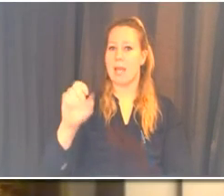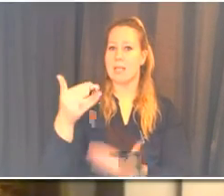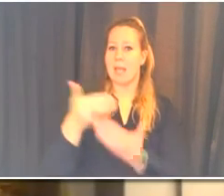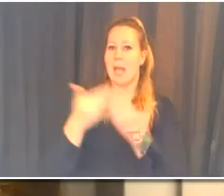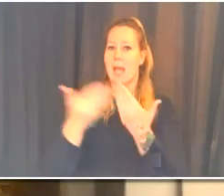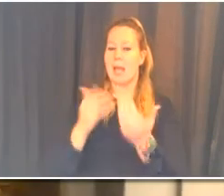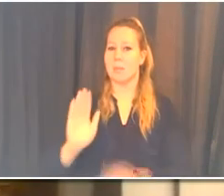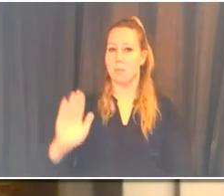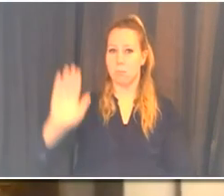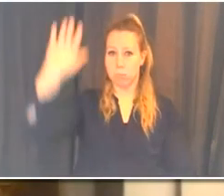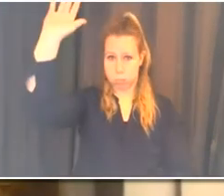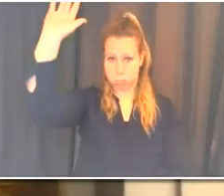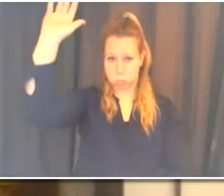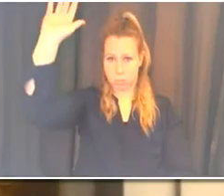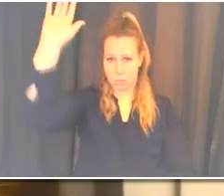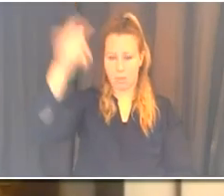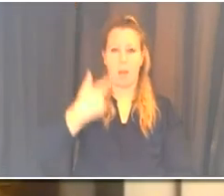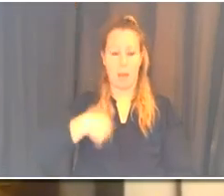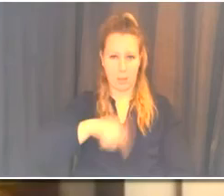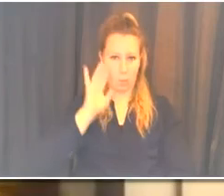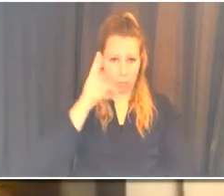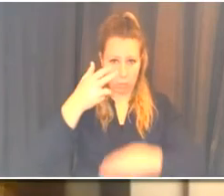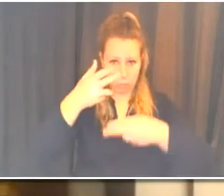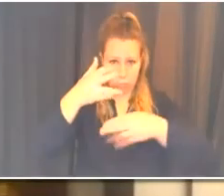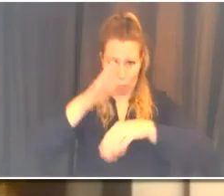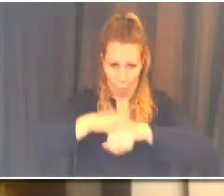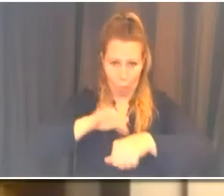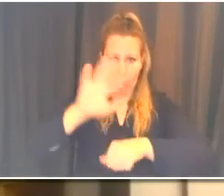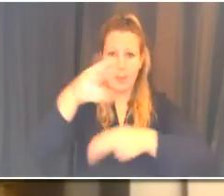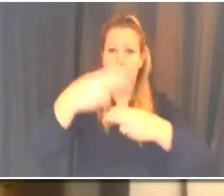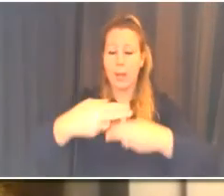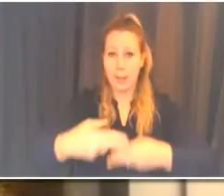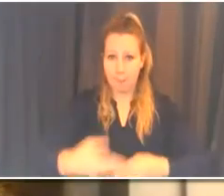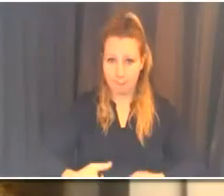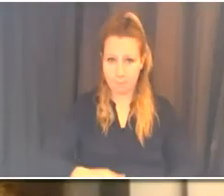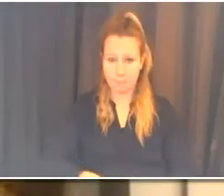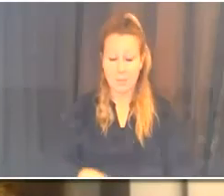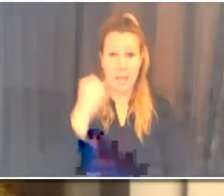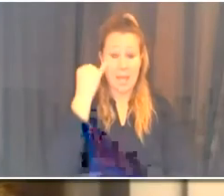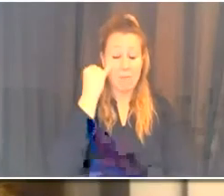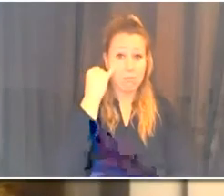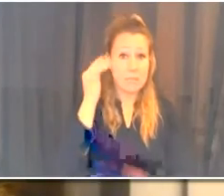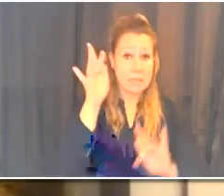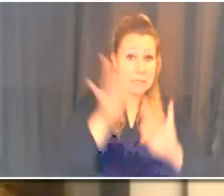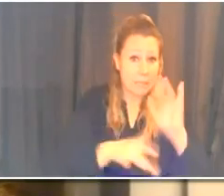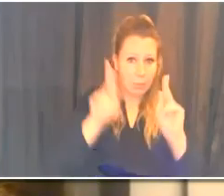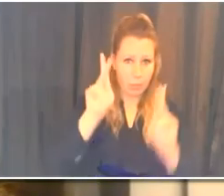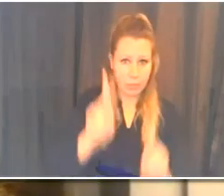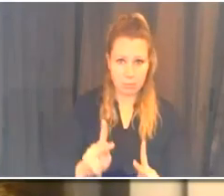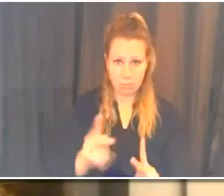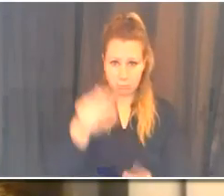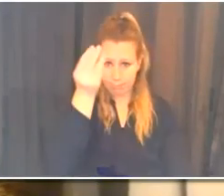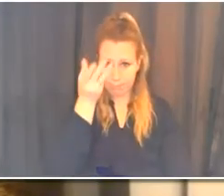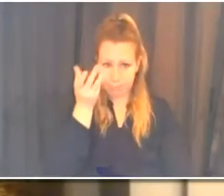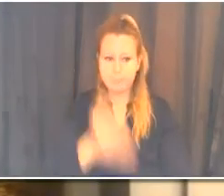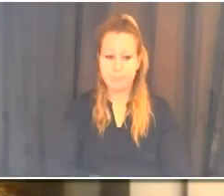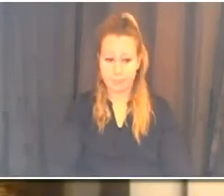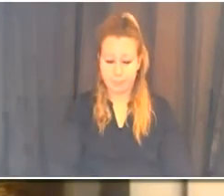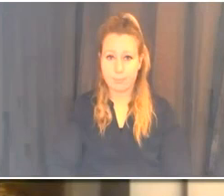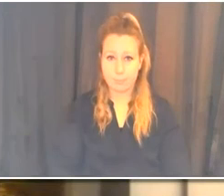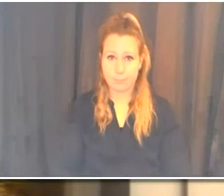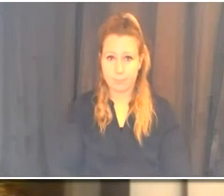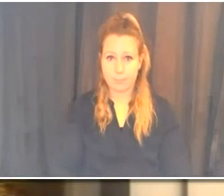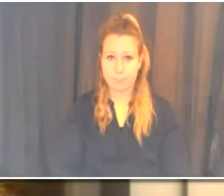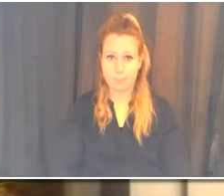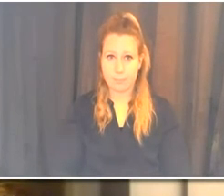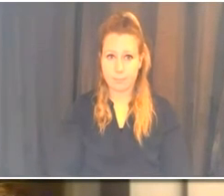so this is the end of our list of witnesses who are present if we have inadvertently missed you please raise your